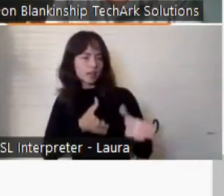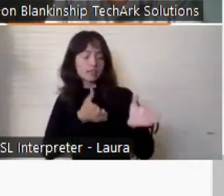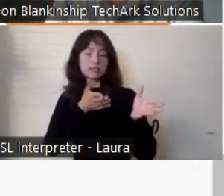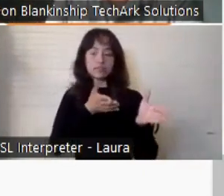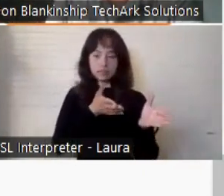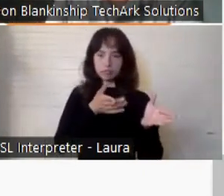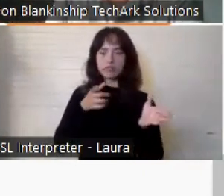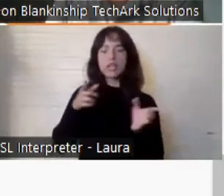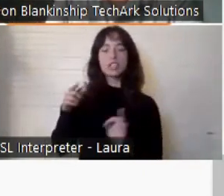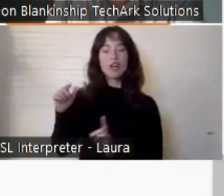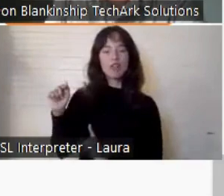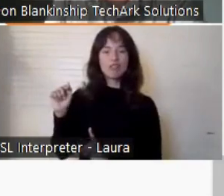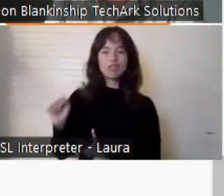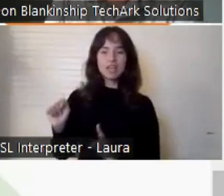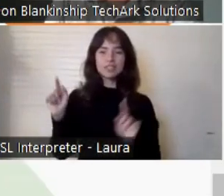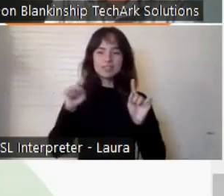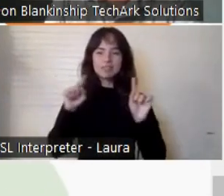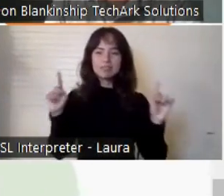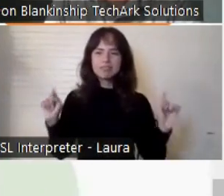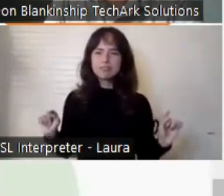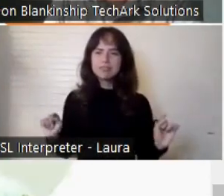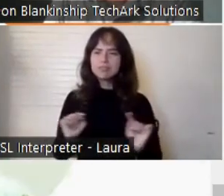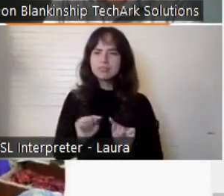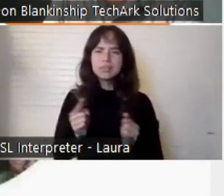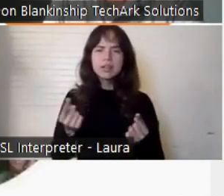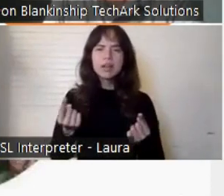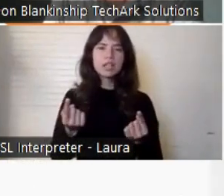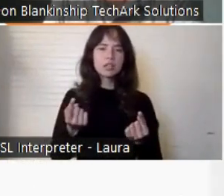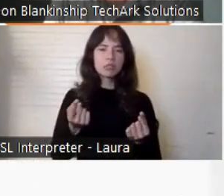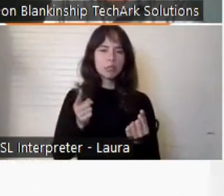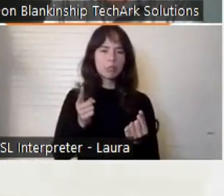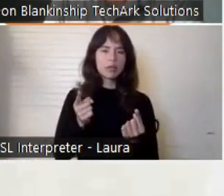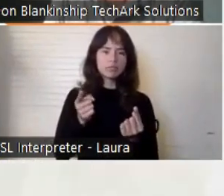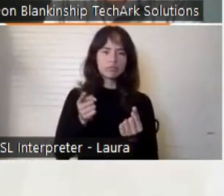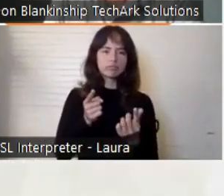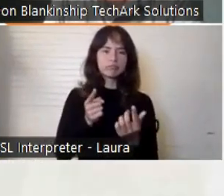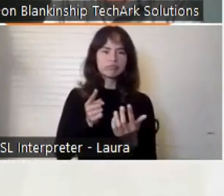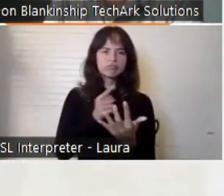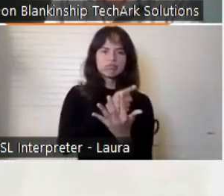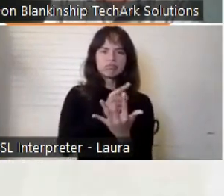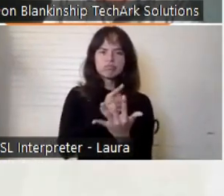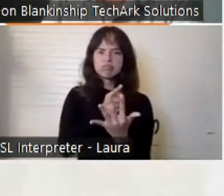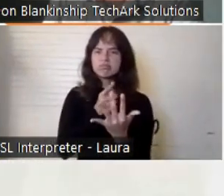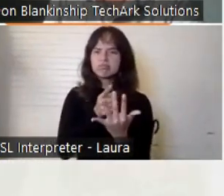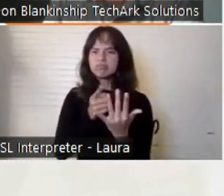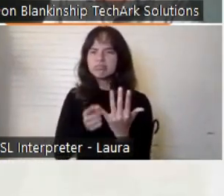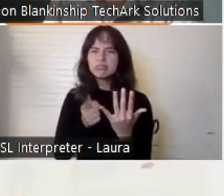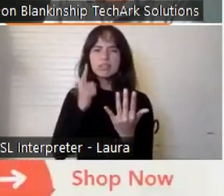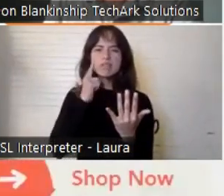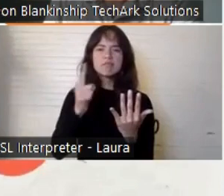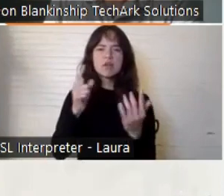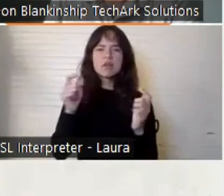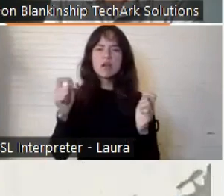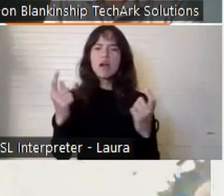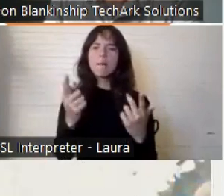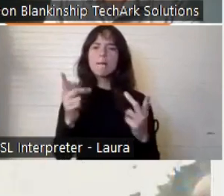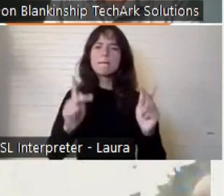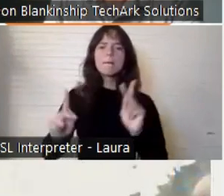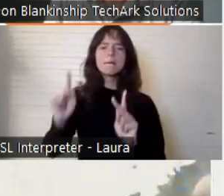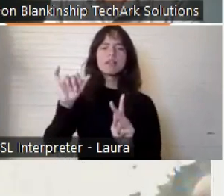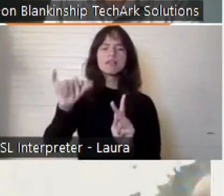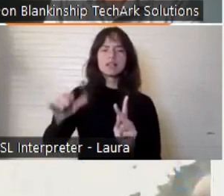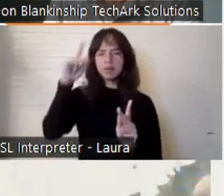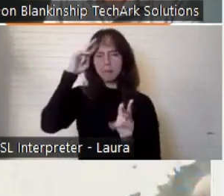to attract new customers to sign up for the service going forward. Quick question, Don. Well, Yes. Kimberly